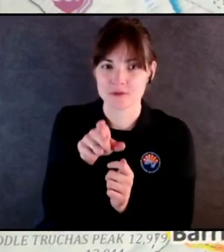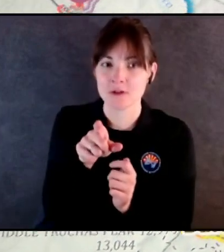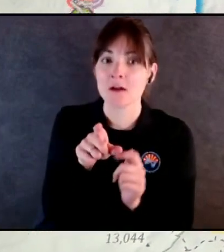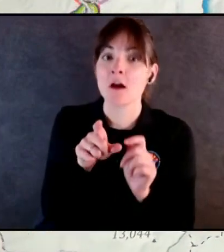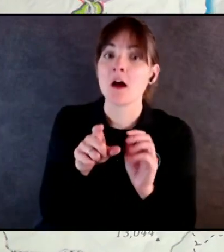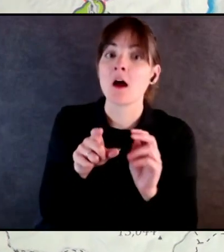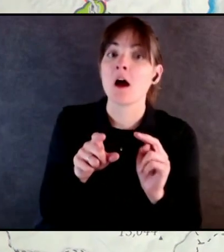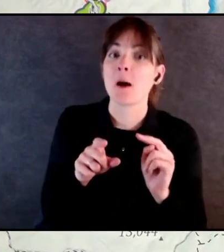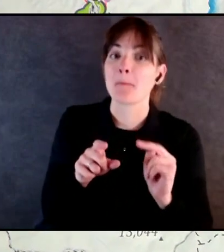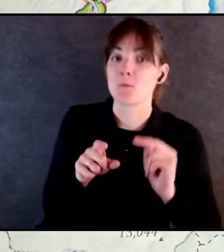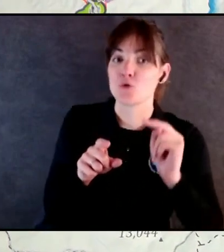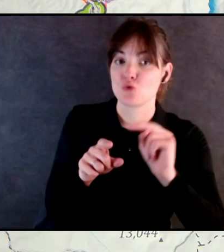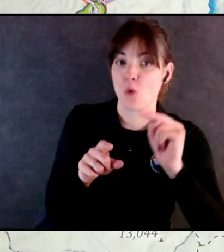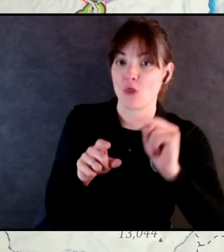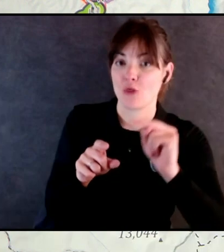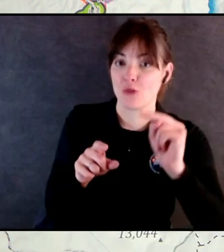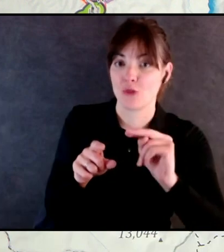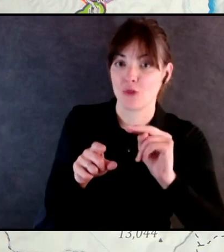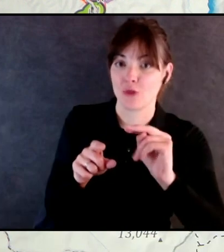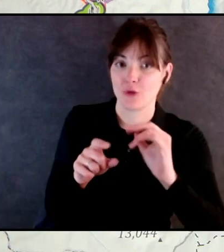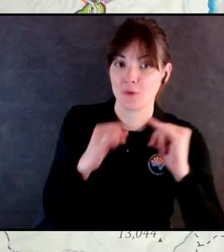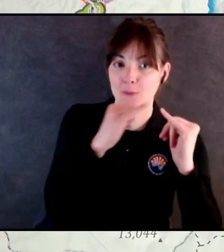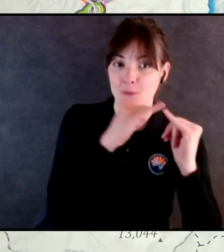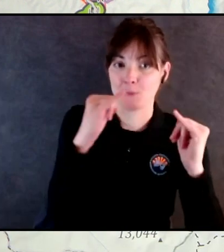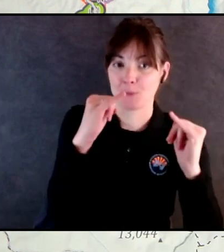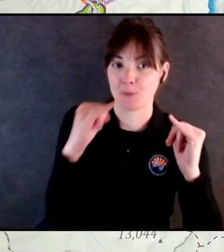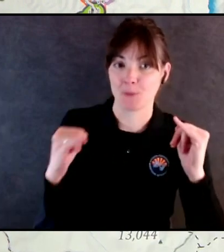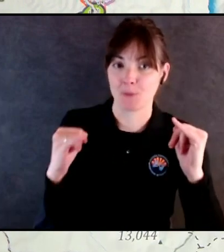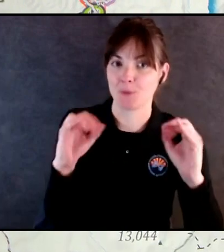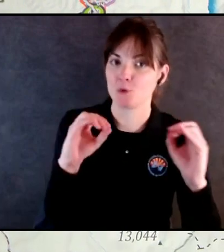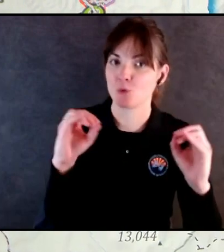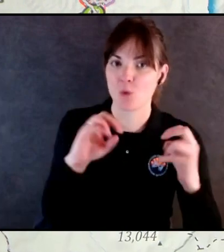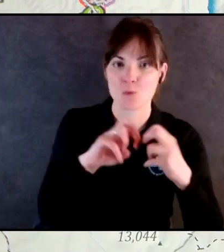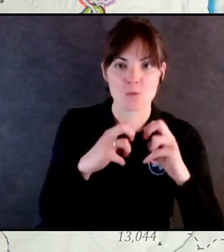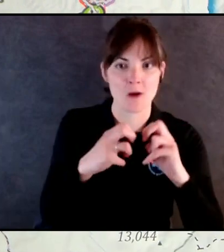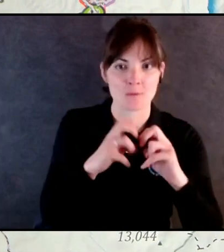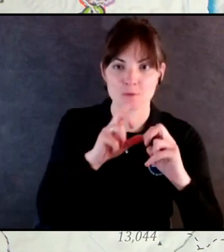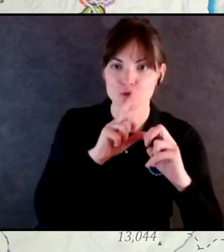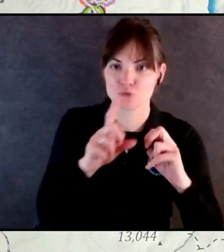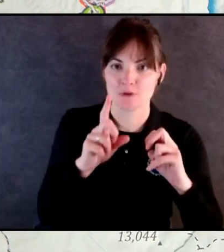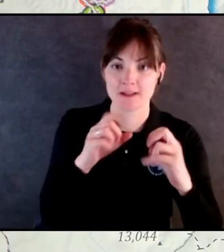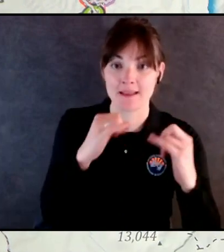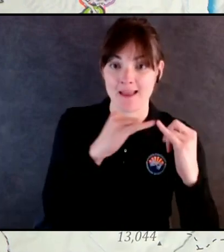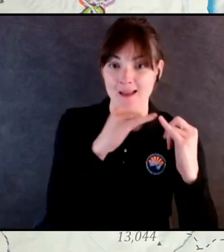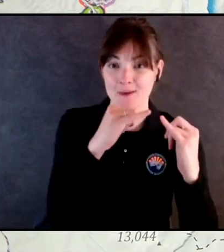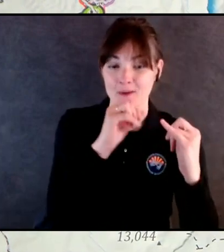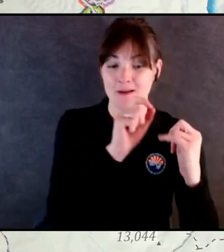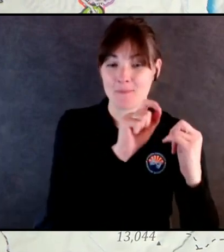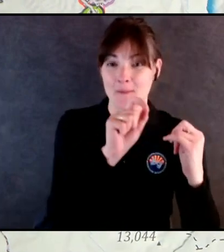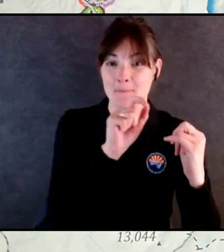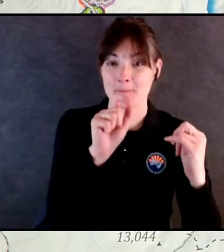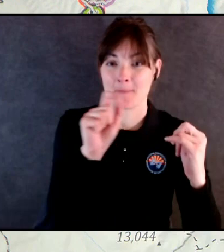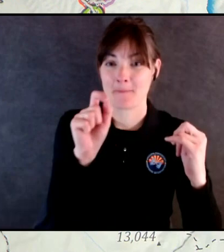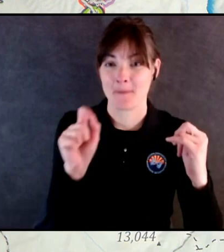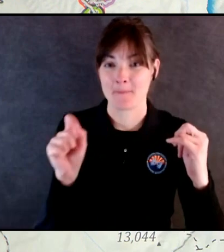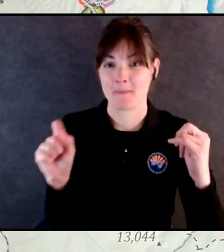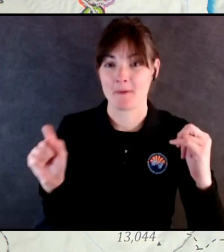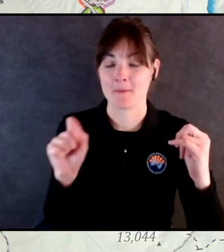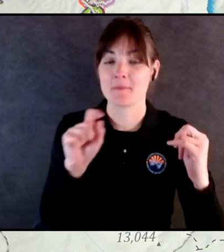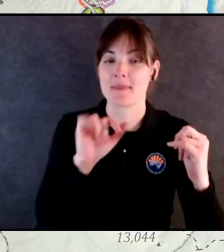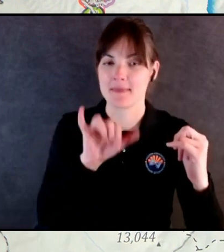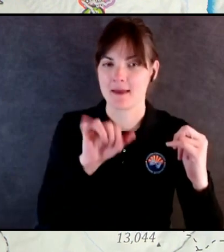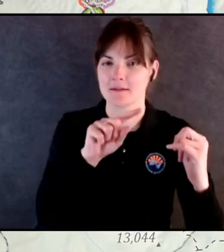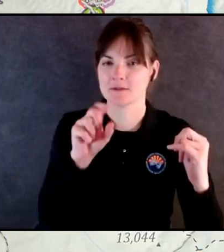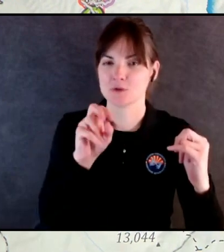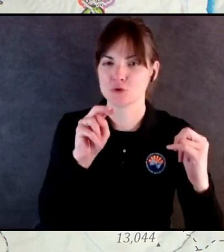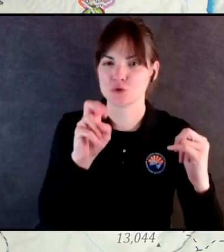line here, is the zone break. And so on the north side of that break, you'll see a little bit of uncontained line around Hamilton Mesa, but